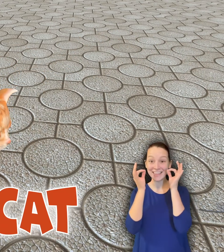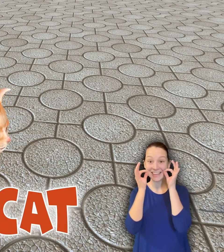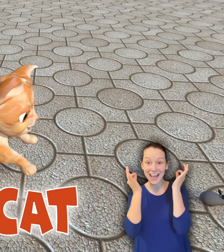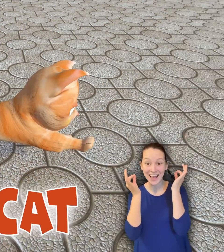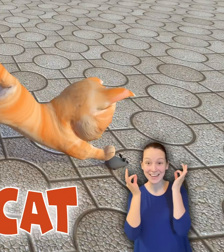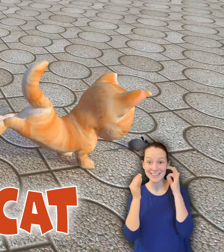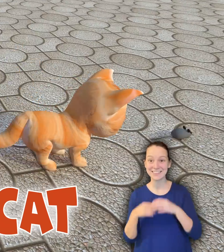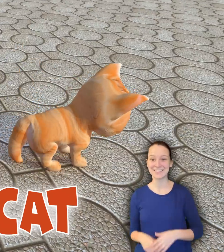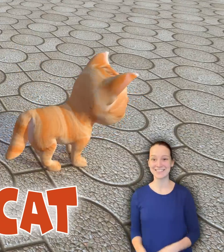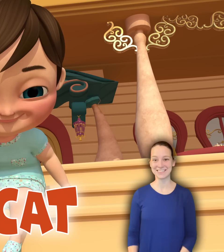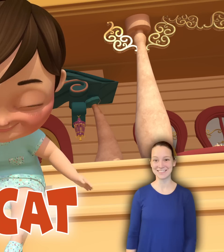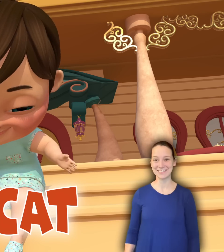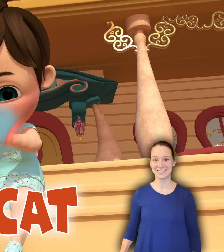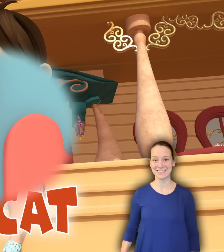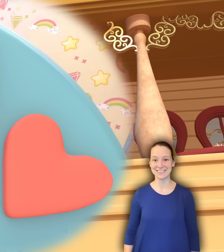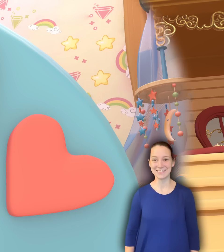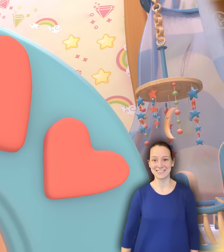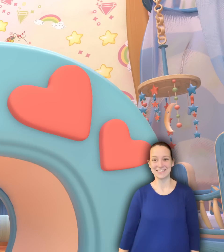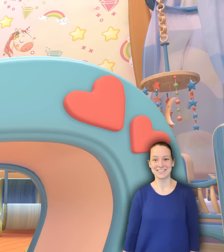Kitty cat.